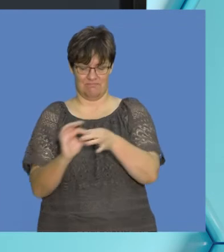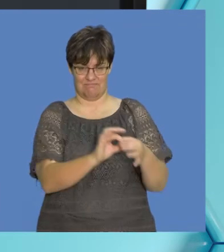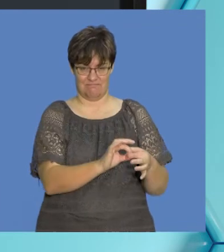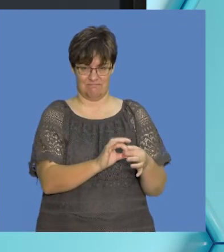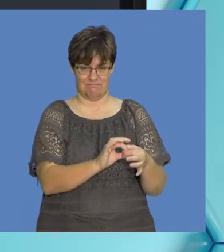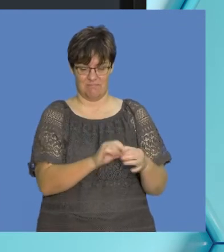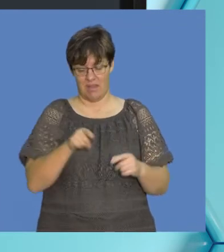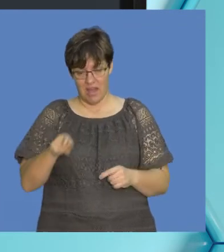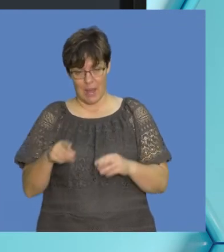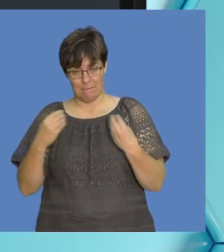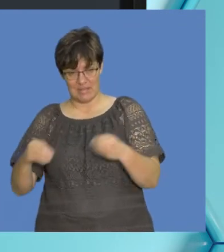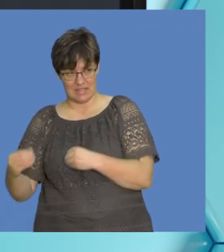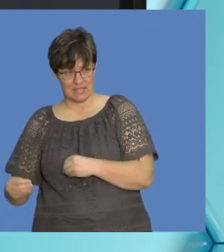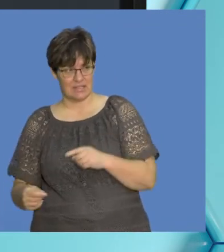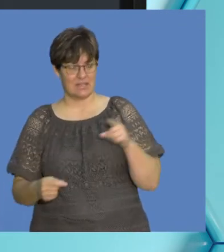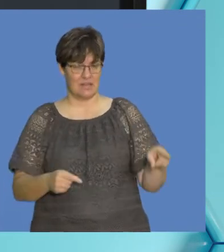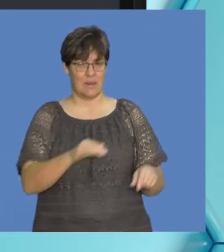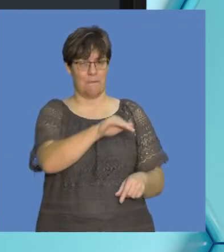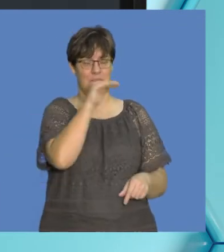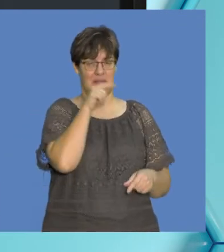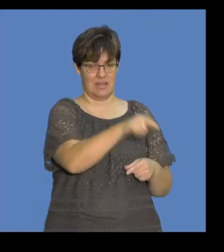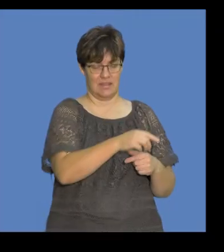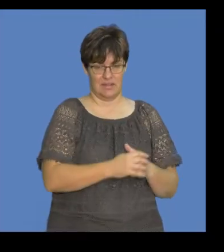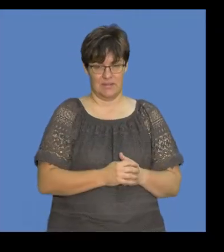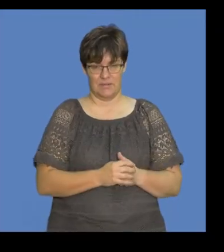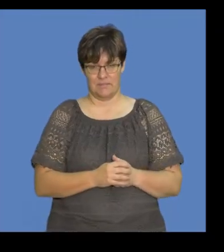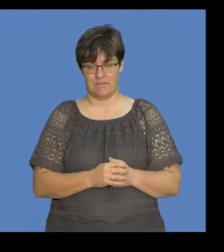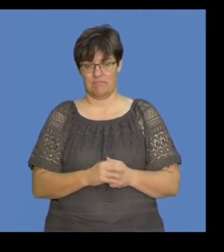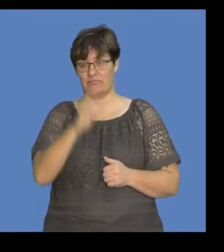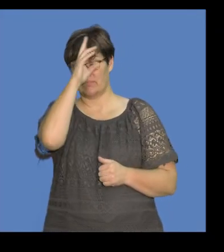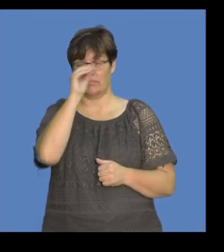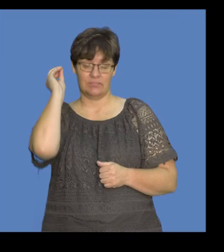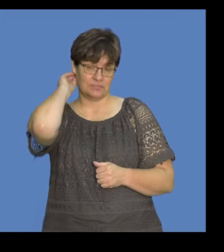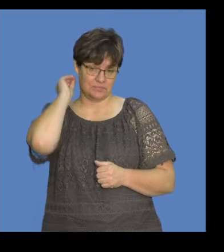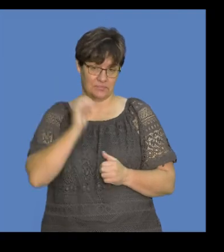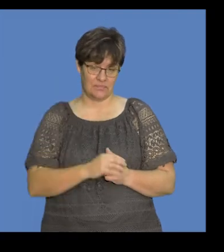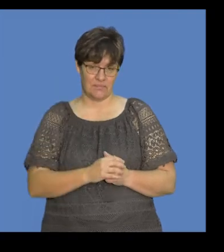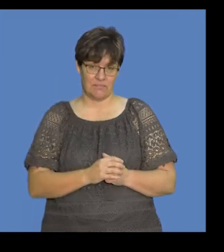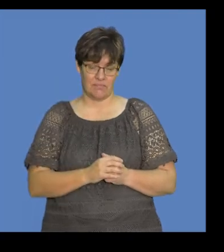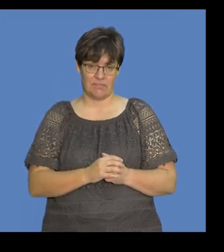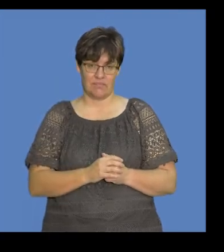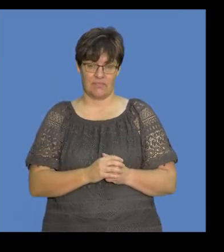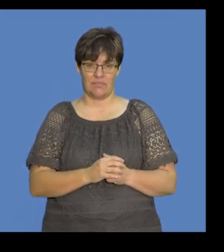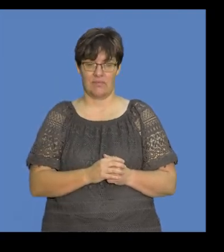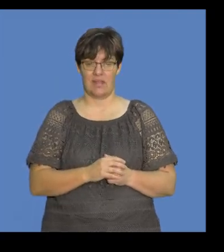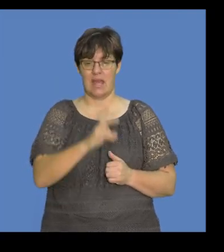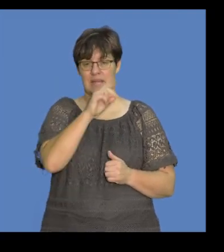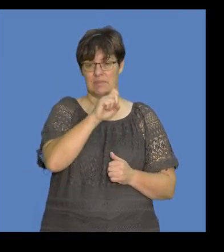between us and our bank, right? Remember debtor creditor